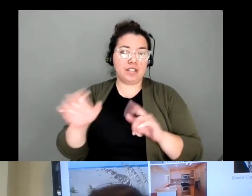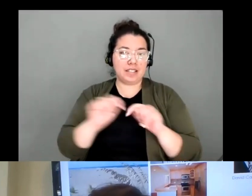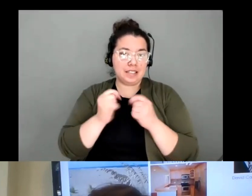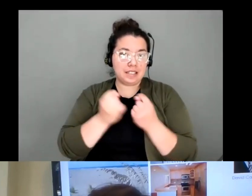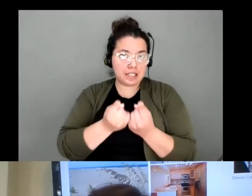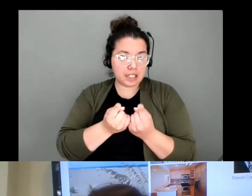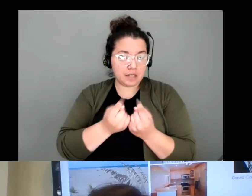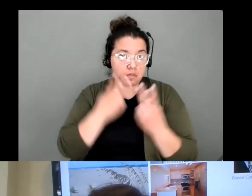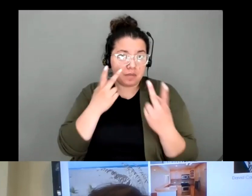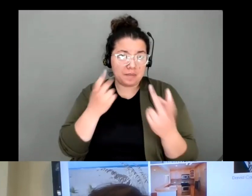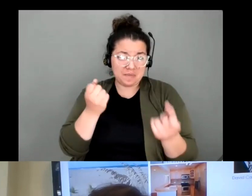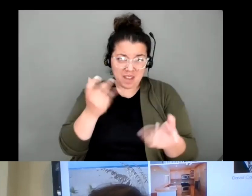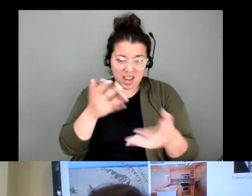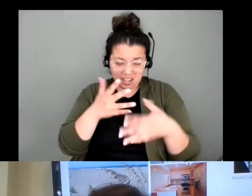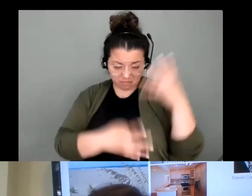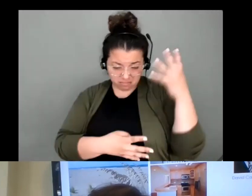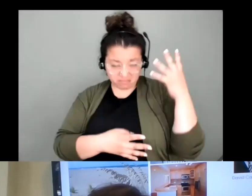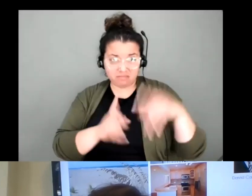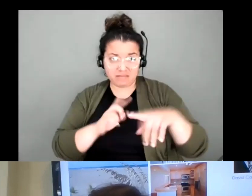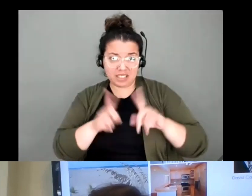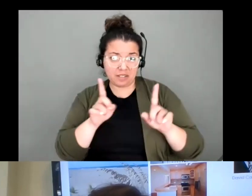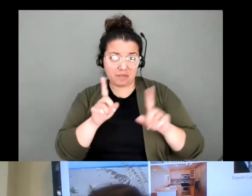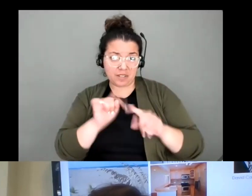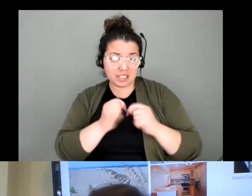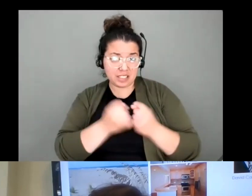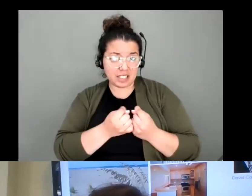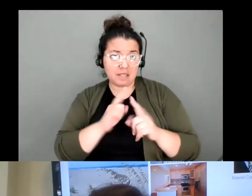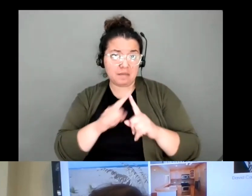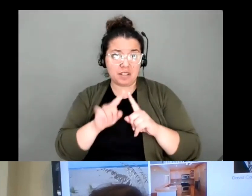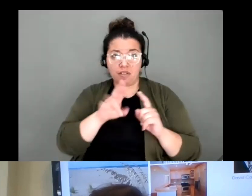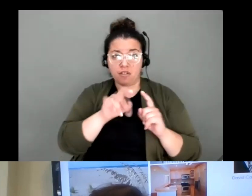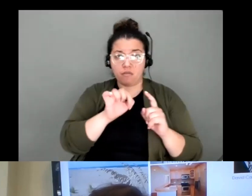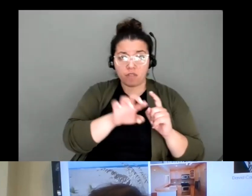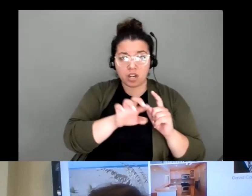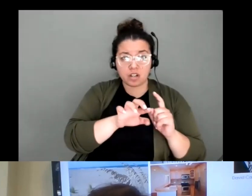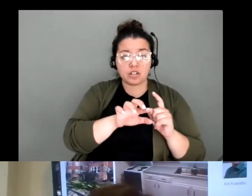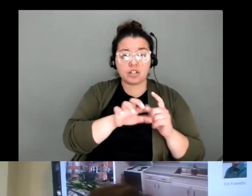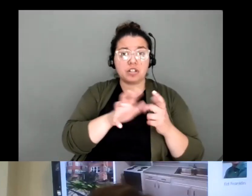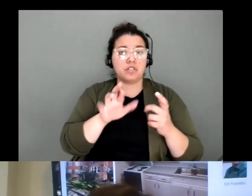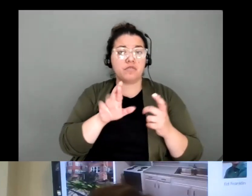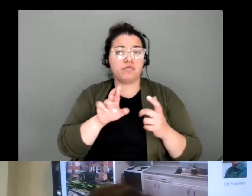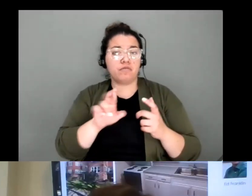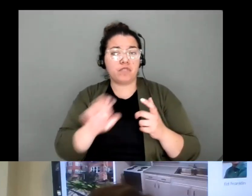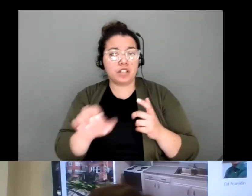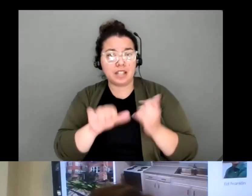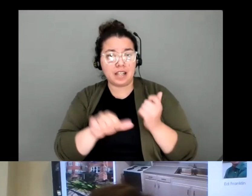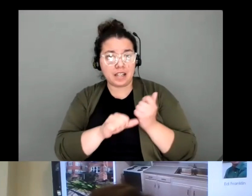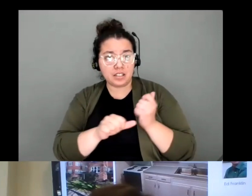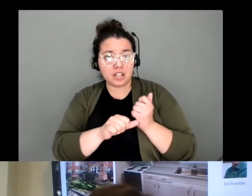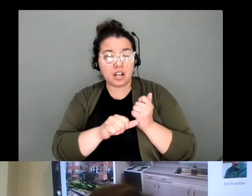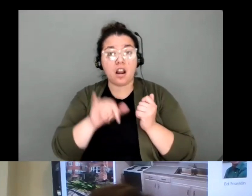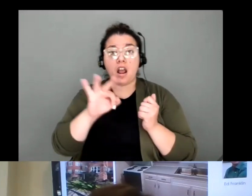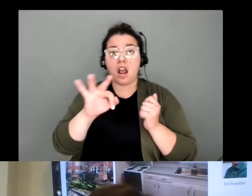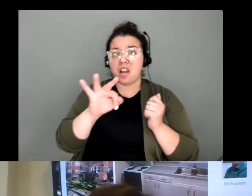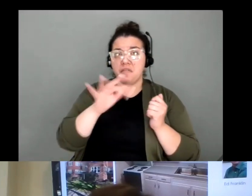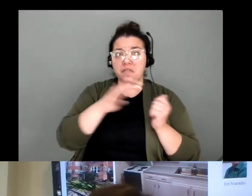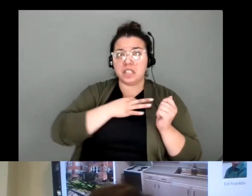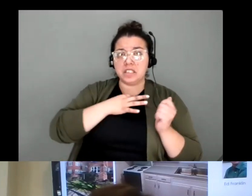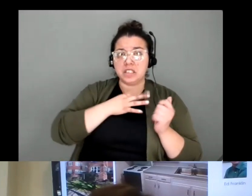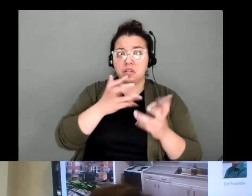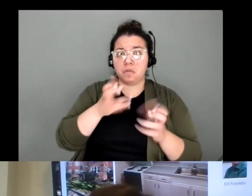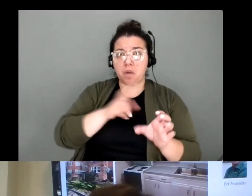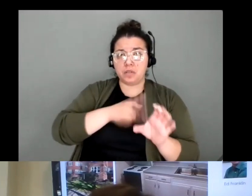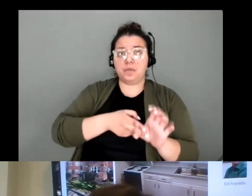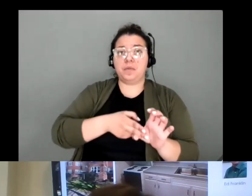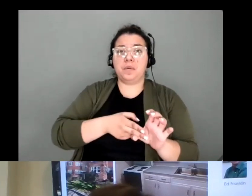so many teams, so many real estate agents, realtors. If you're looking to enter the field, how do you know which team to approach?